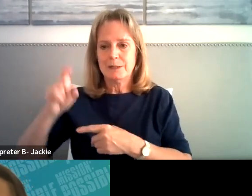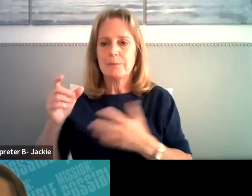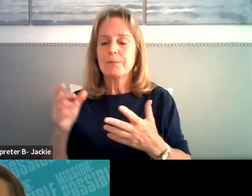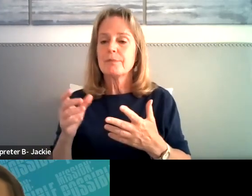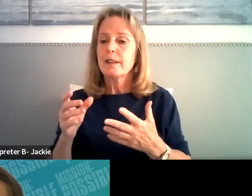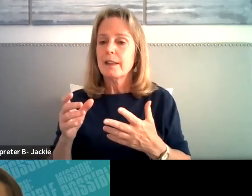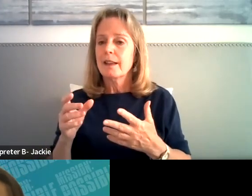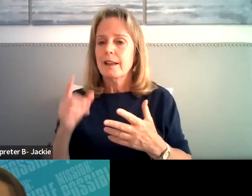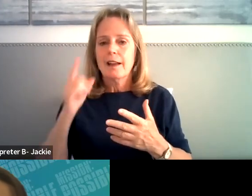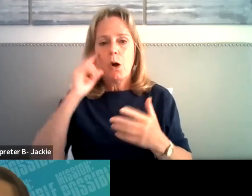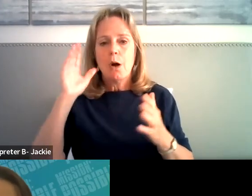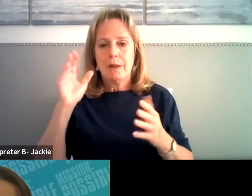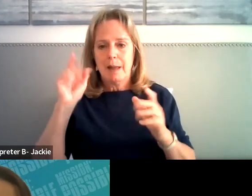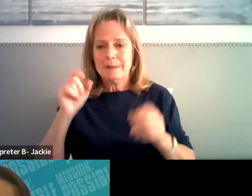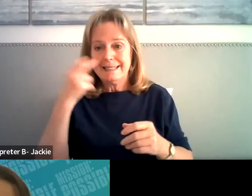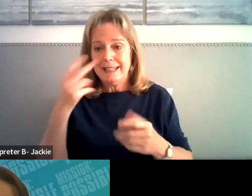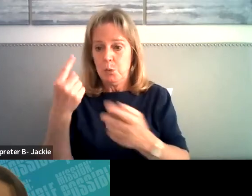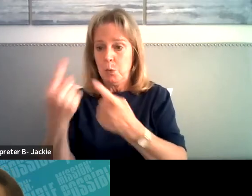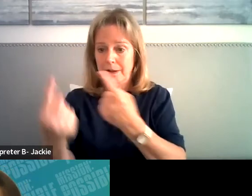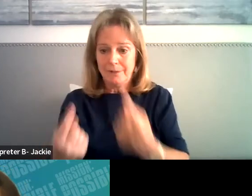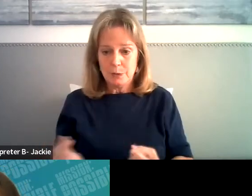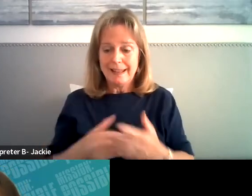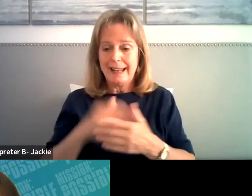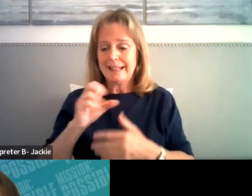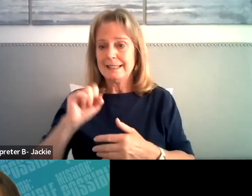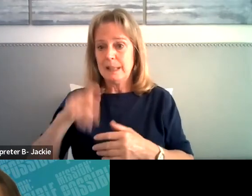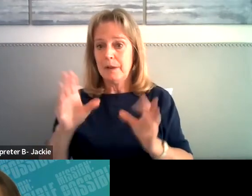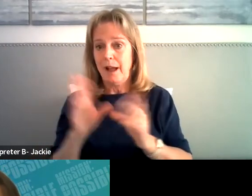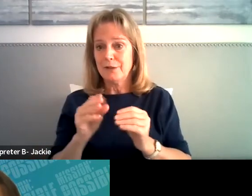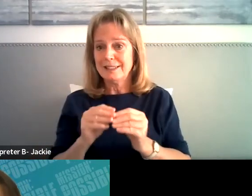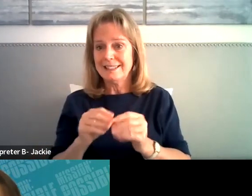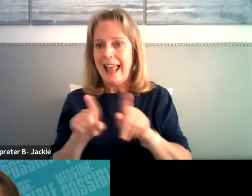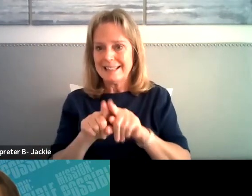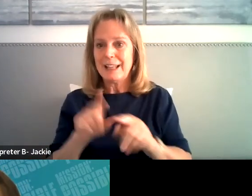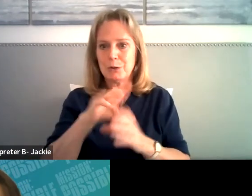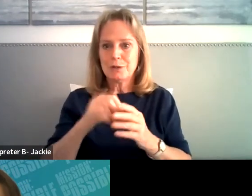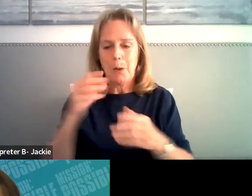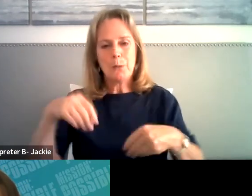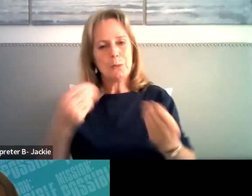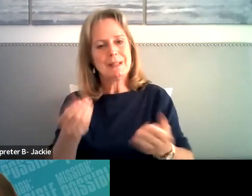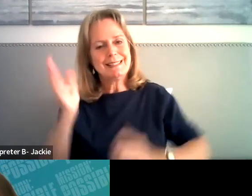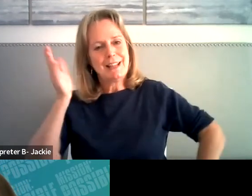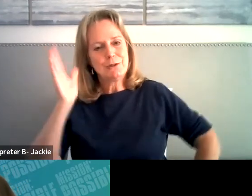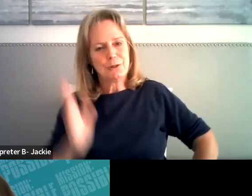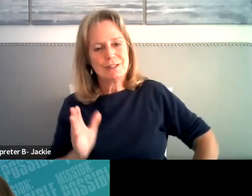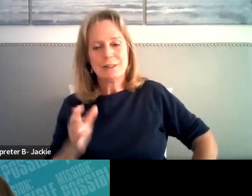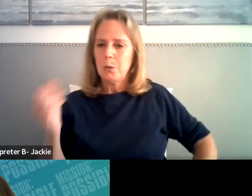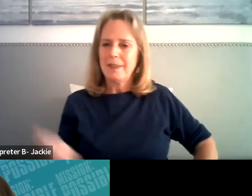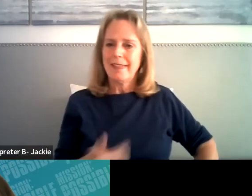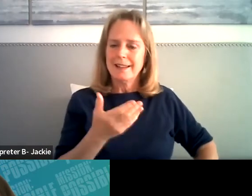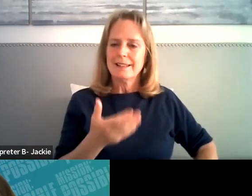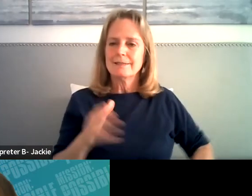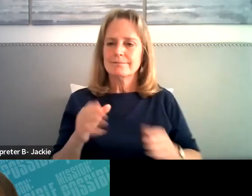to see one of you in the next SIP conference as the inclusion presenters. So with that, we're going to